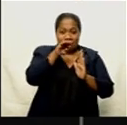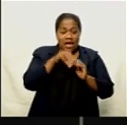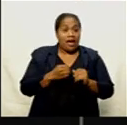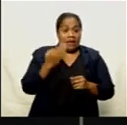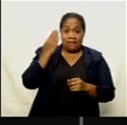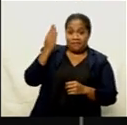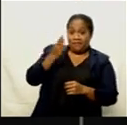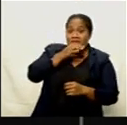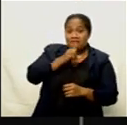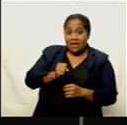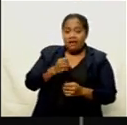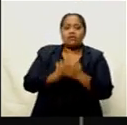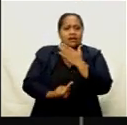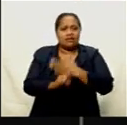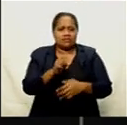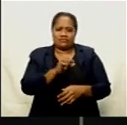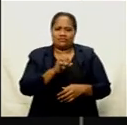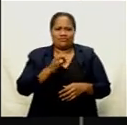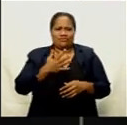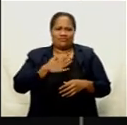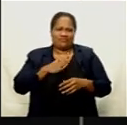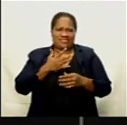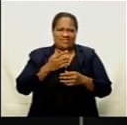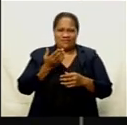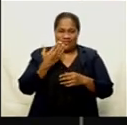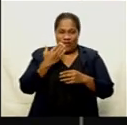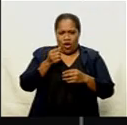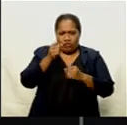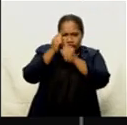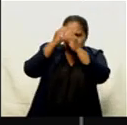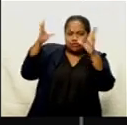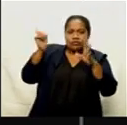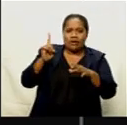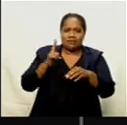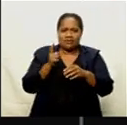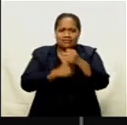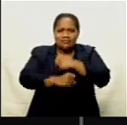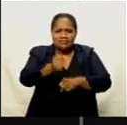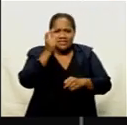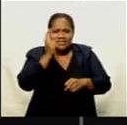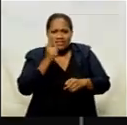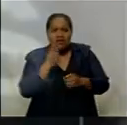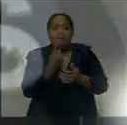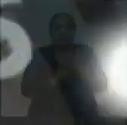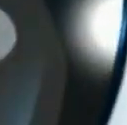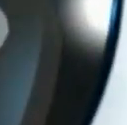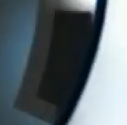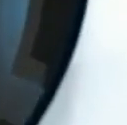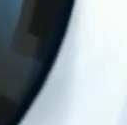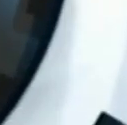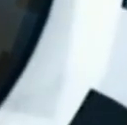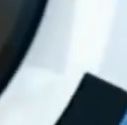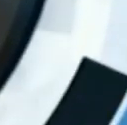as he had an overseas scholarship for teaching. Felipe Nakaso with tonight's successful Fijian.